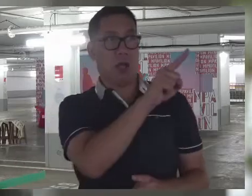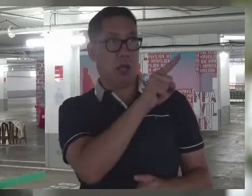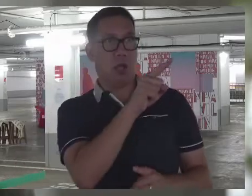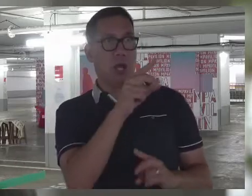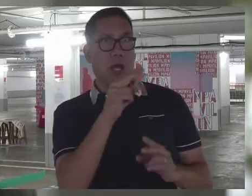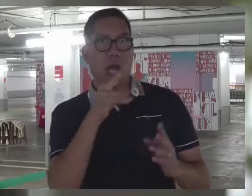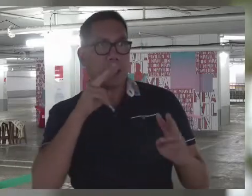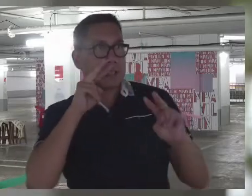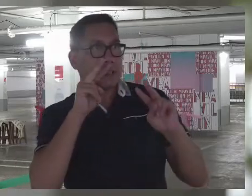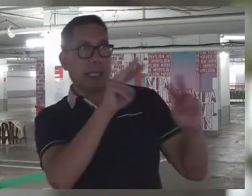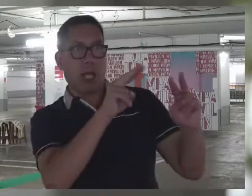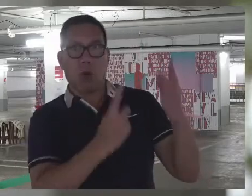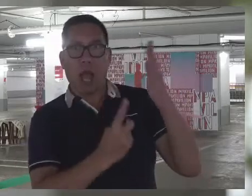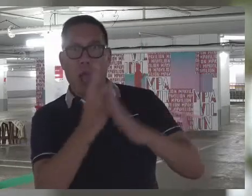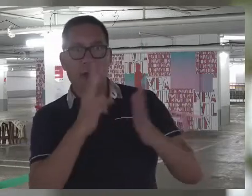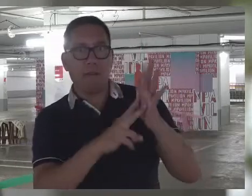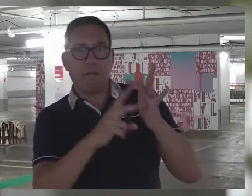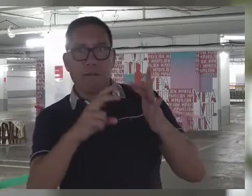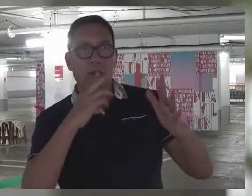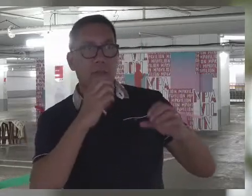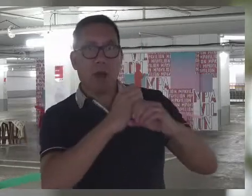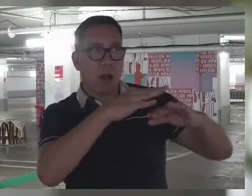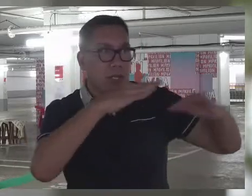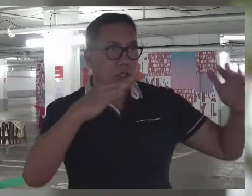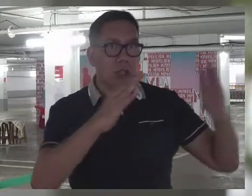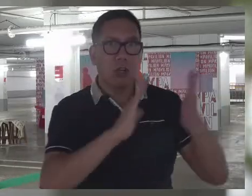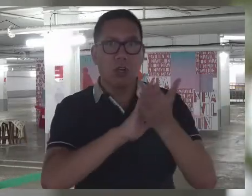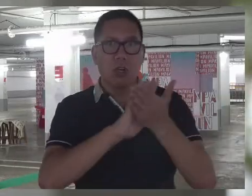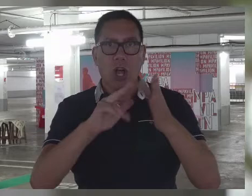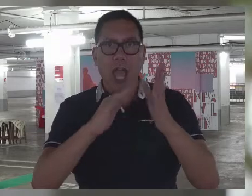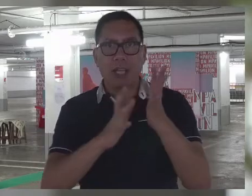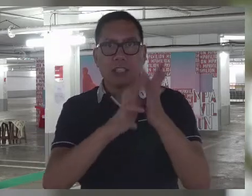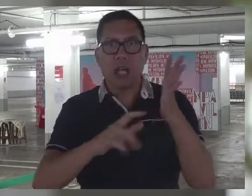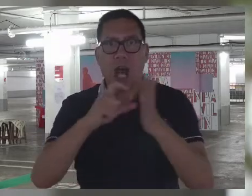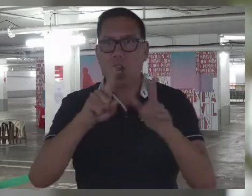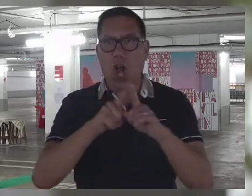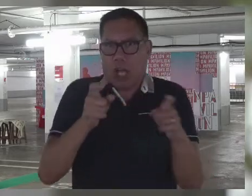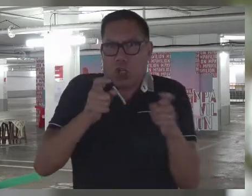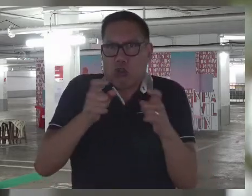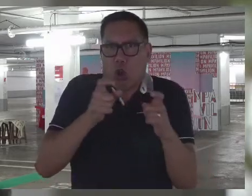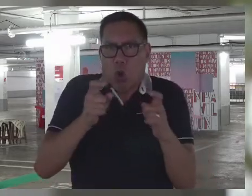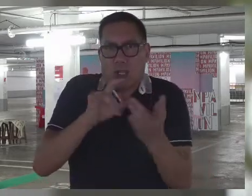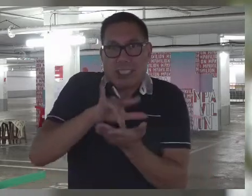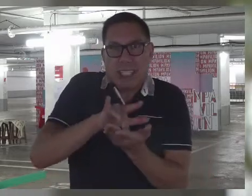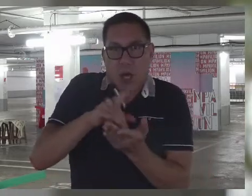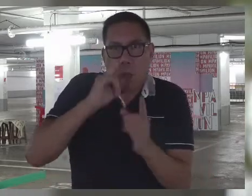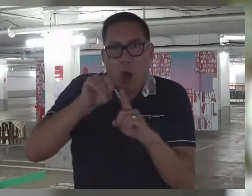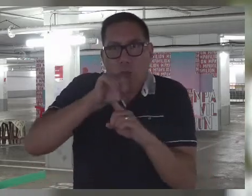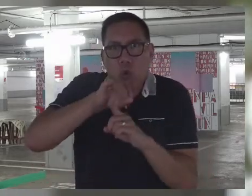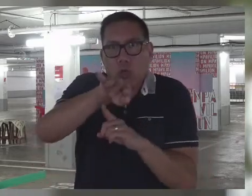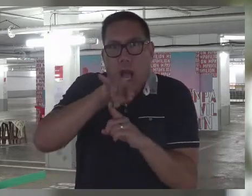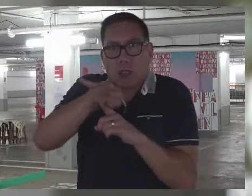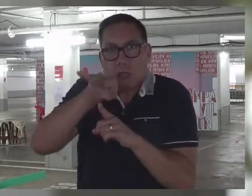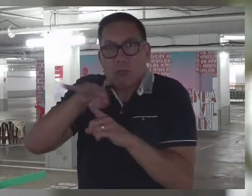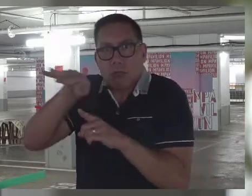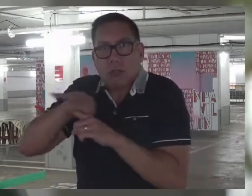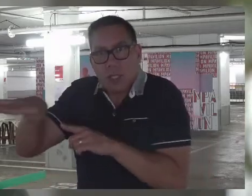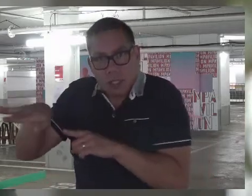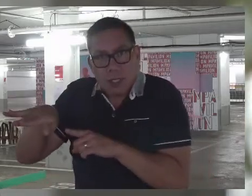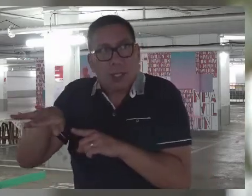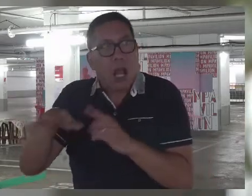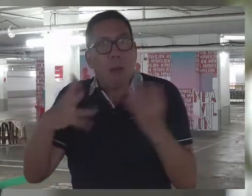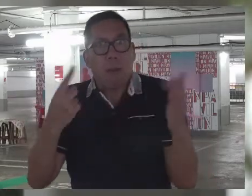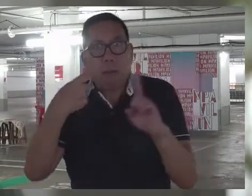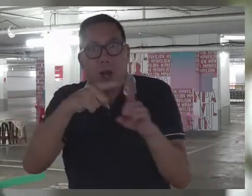in the Hansard suite, that's normally the control centre for what gets broadcast out, as well as on the steps of Parliament, and